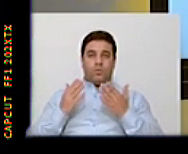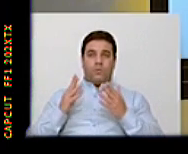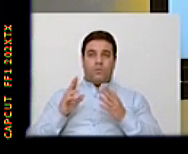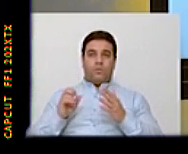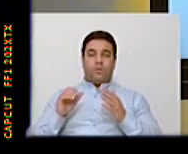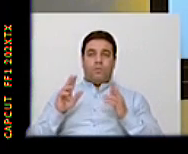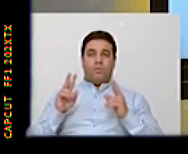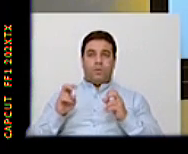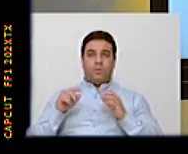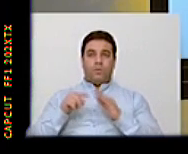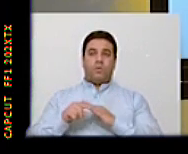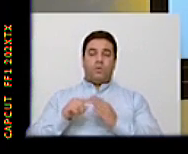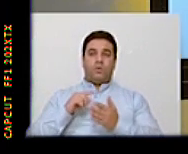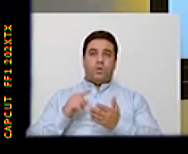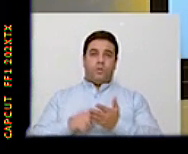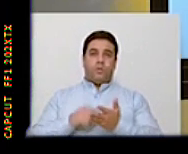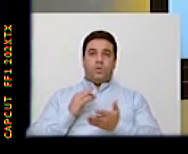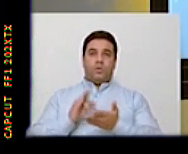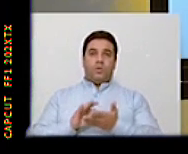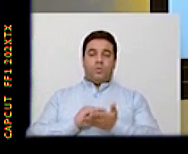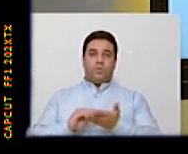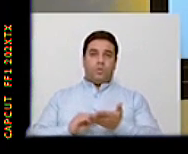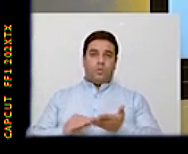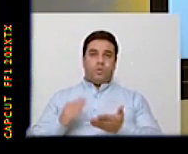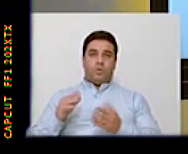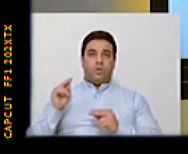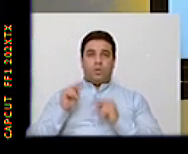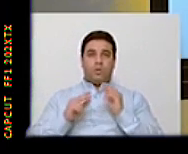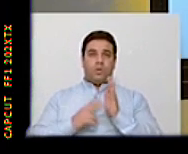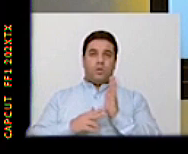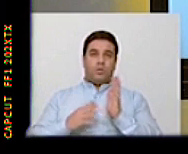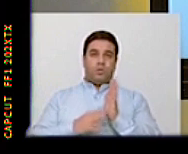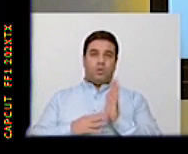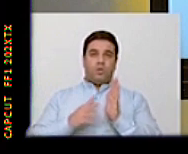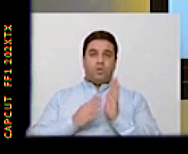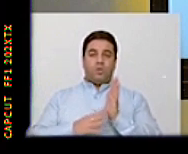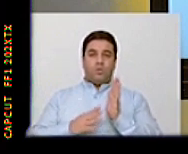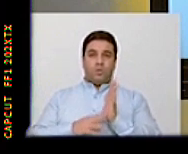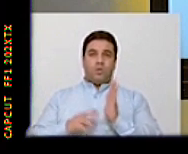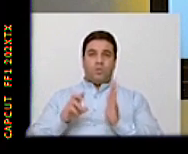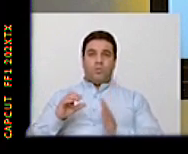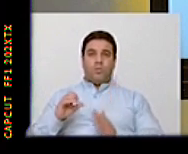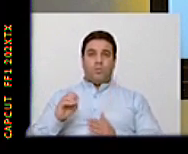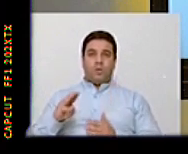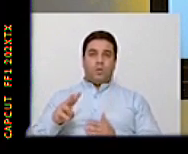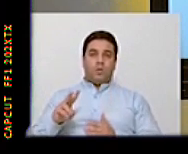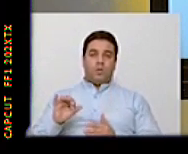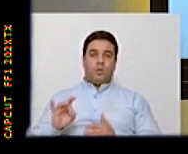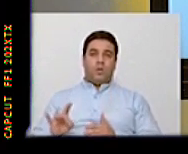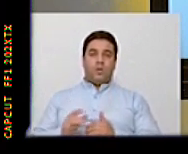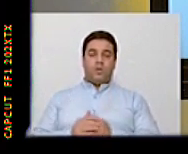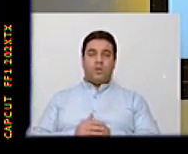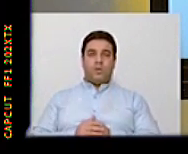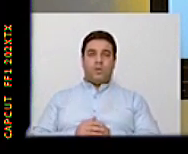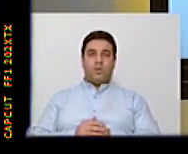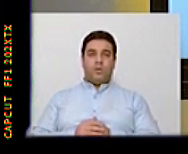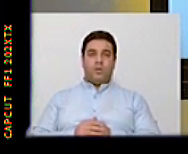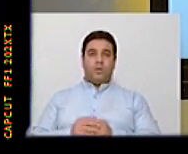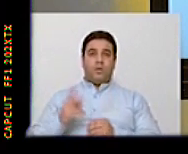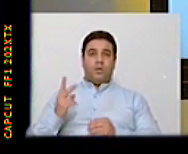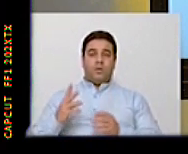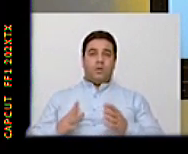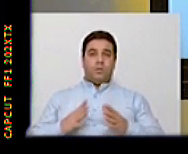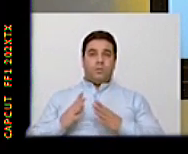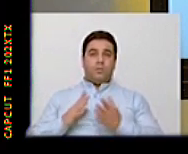va mavzuga doir savollarga javob yozish. Darslikda 89-chi va 90-chi betlar.